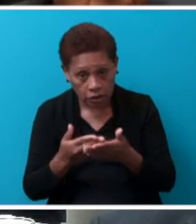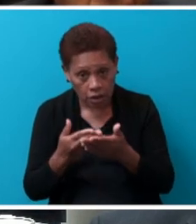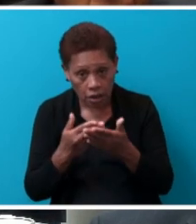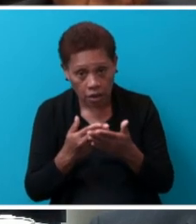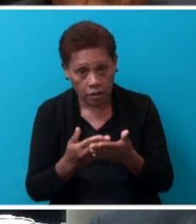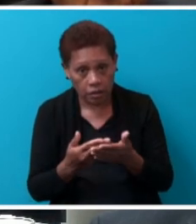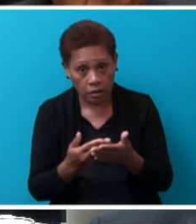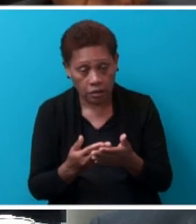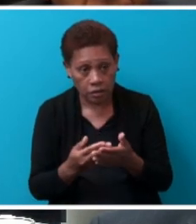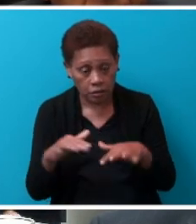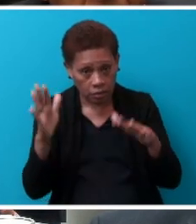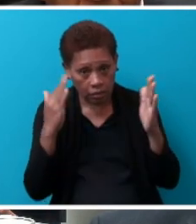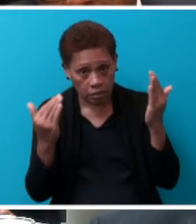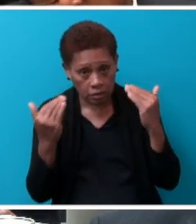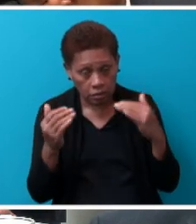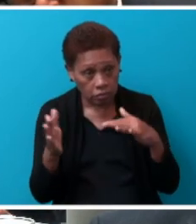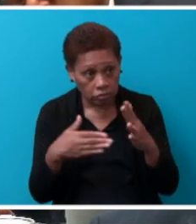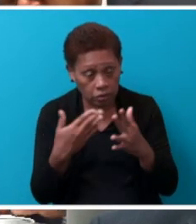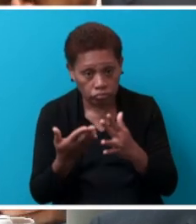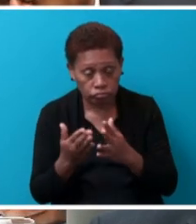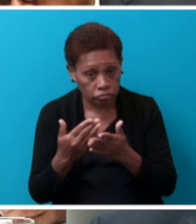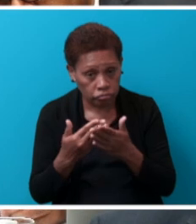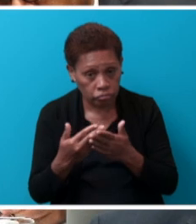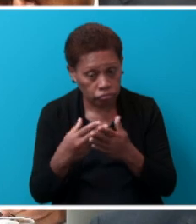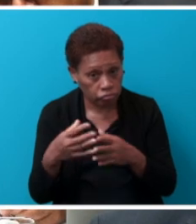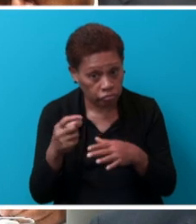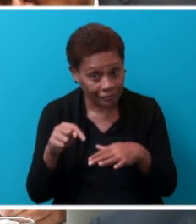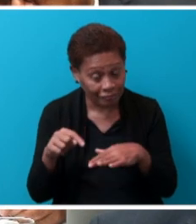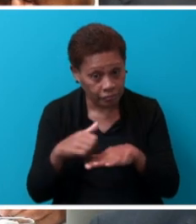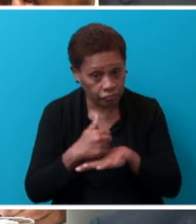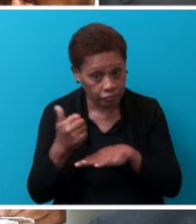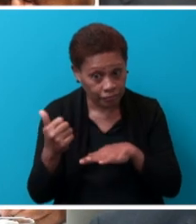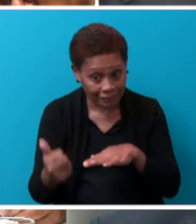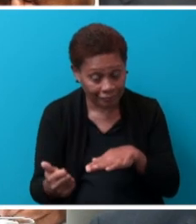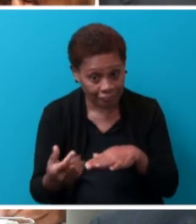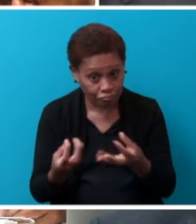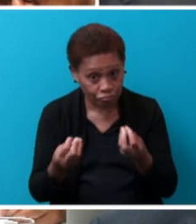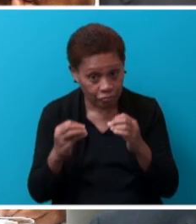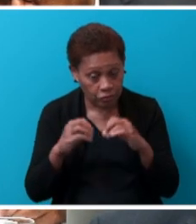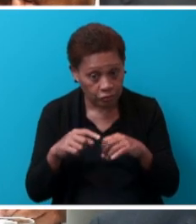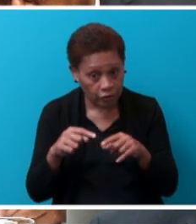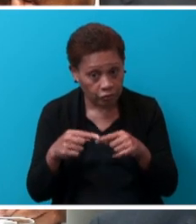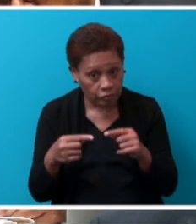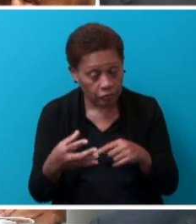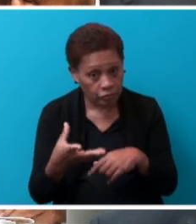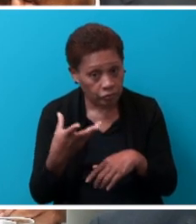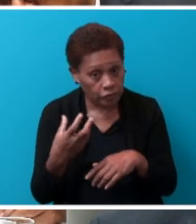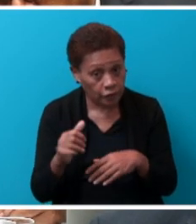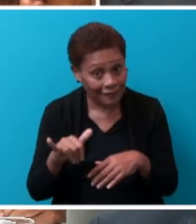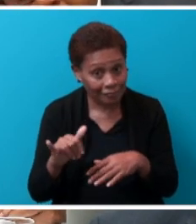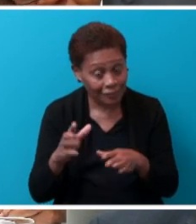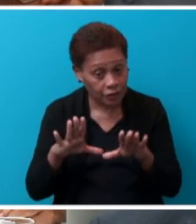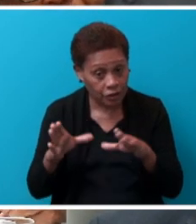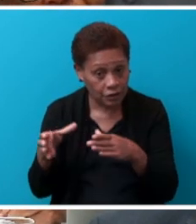Speaker, through this feasibility study, the coalition government is setting up the foundation for the future of civil aviation in the Yasawa Group. Our goal